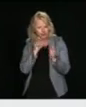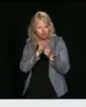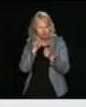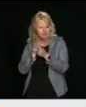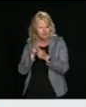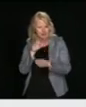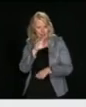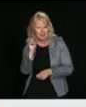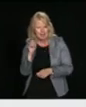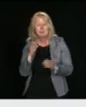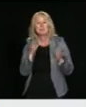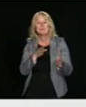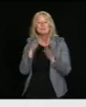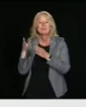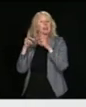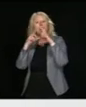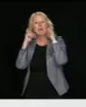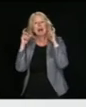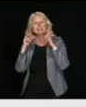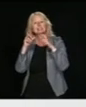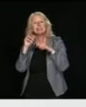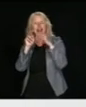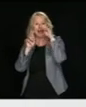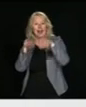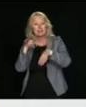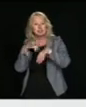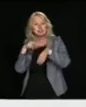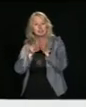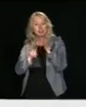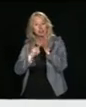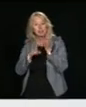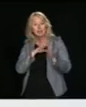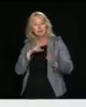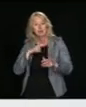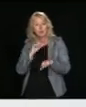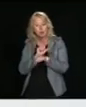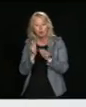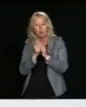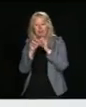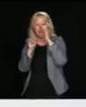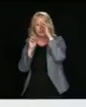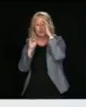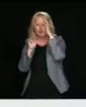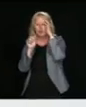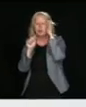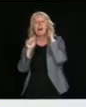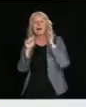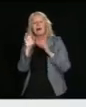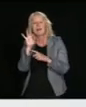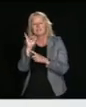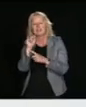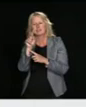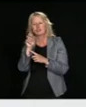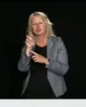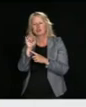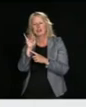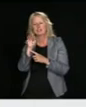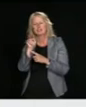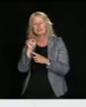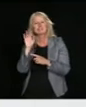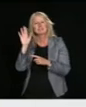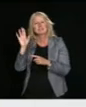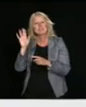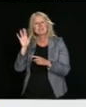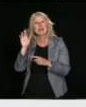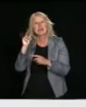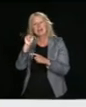Research Council is working with Dorma Filtration to adapt Dorma's low-cost reusable N95 masks for mass production